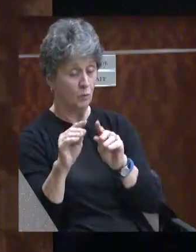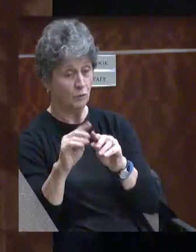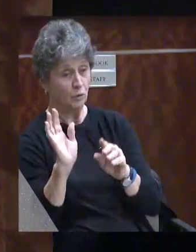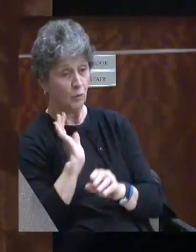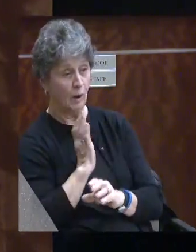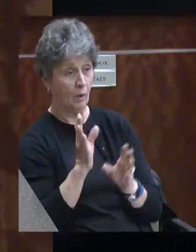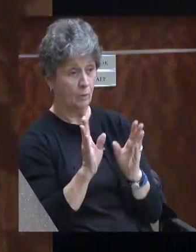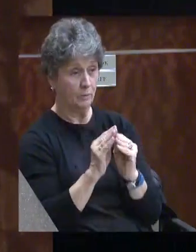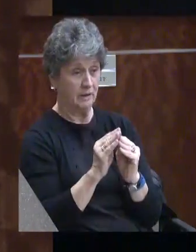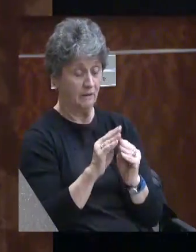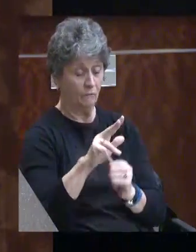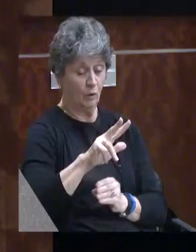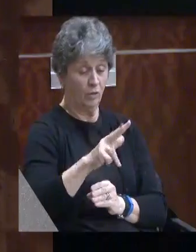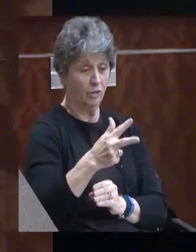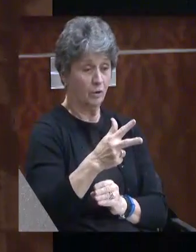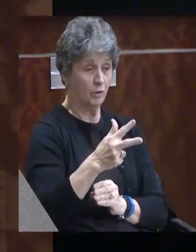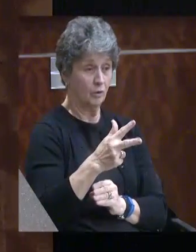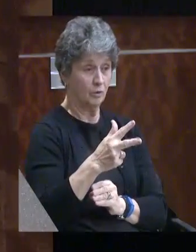for